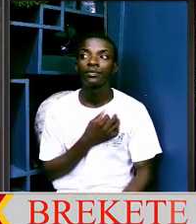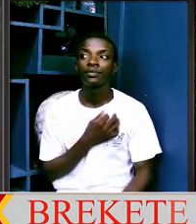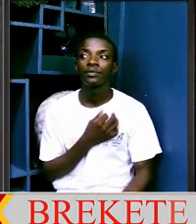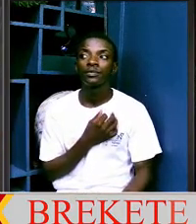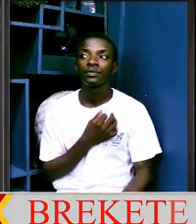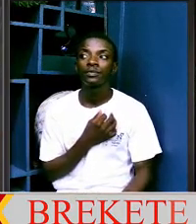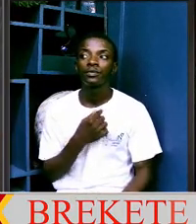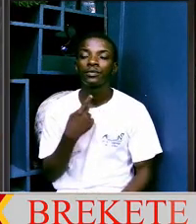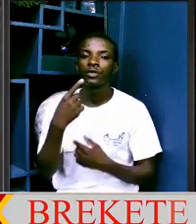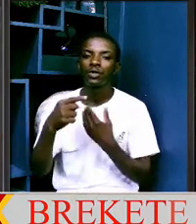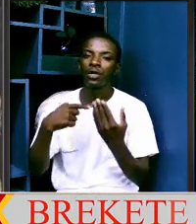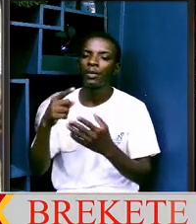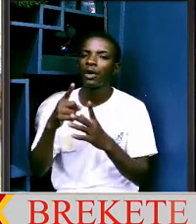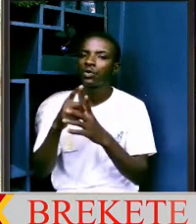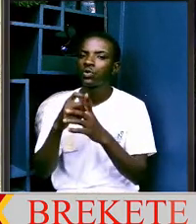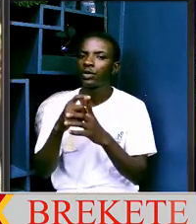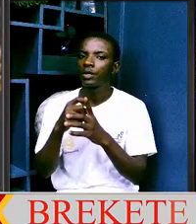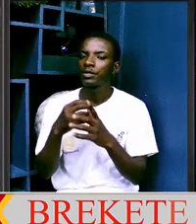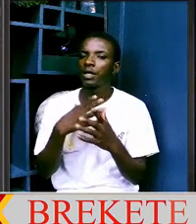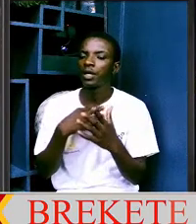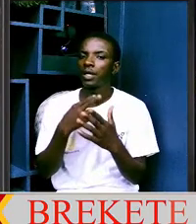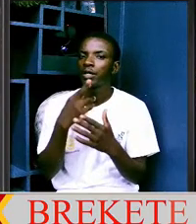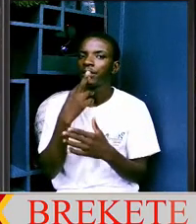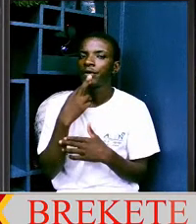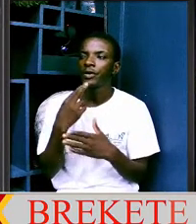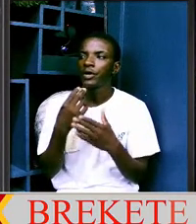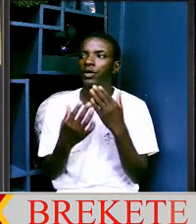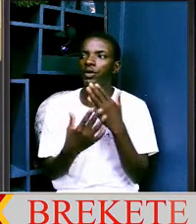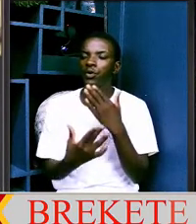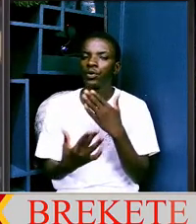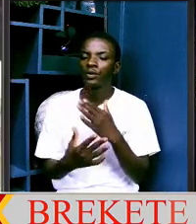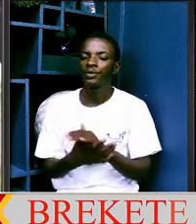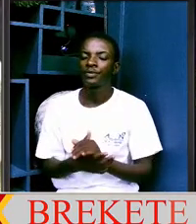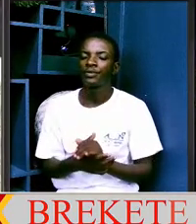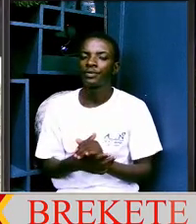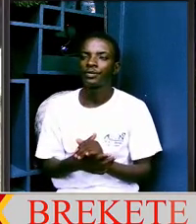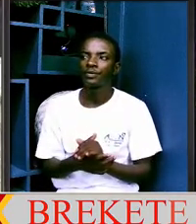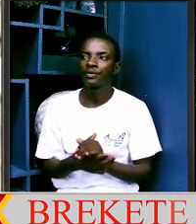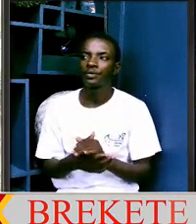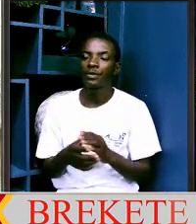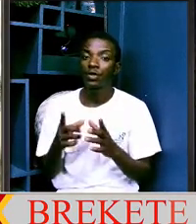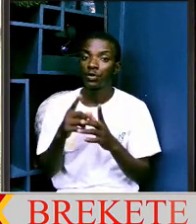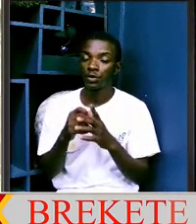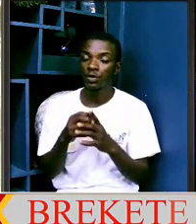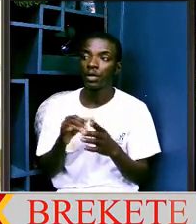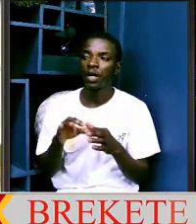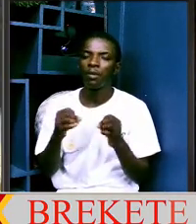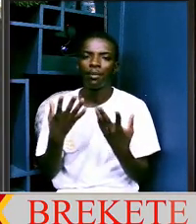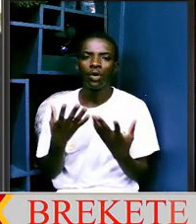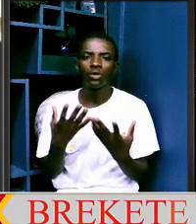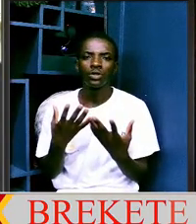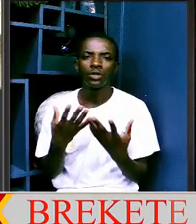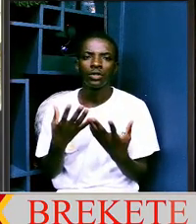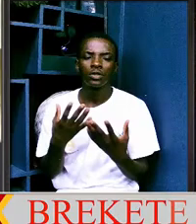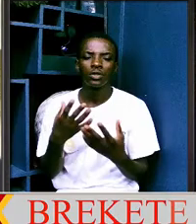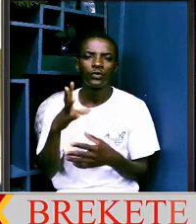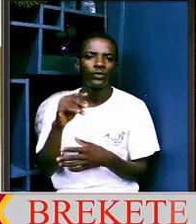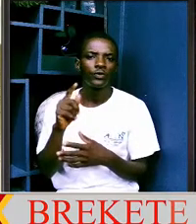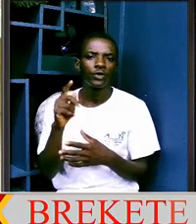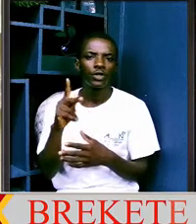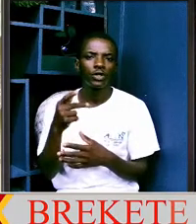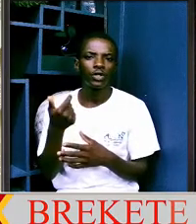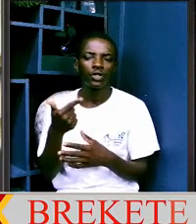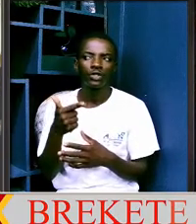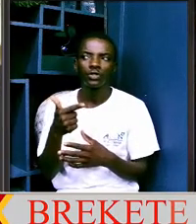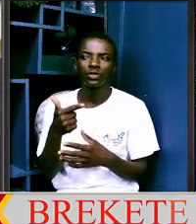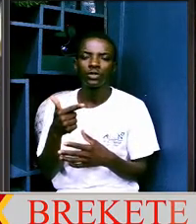Tell us about rice. Okay. And red oil. Red oil day? Yes, sir. Rice day? Yes, sir. How much be on 50 kg of